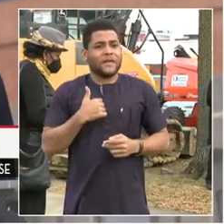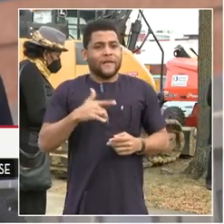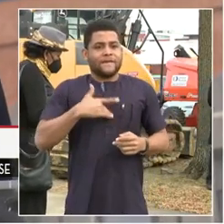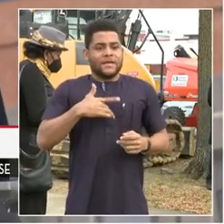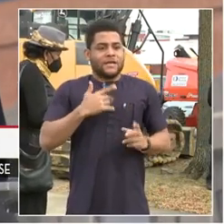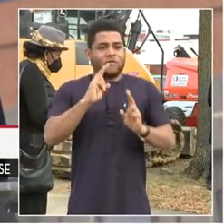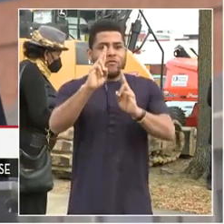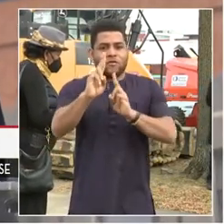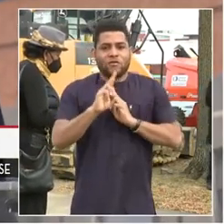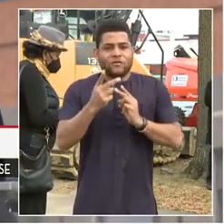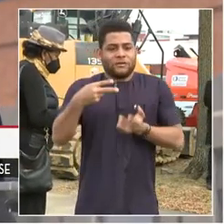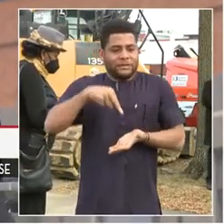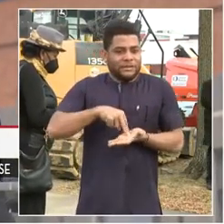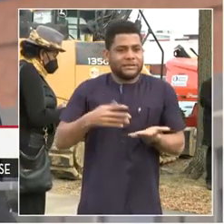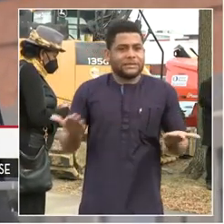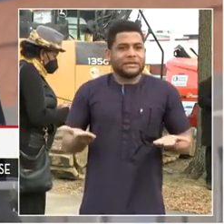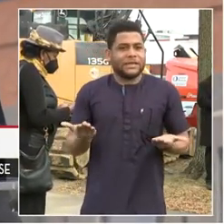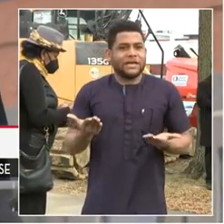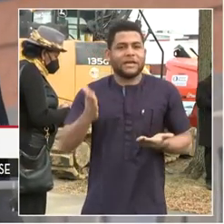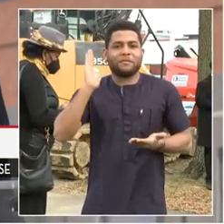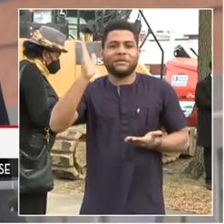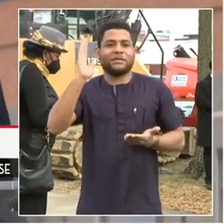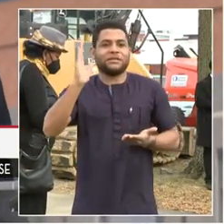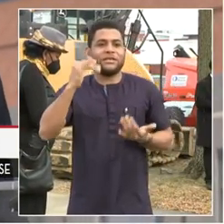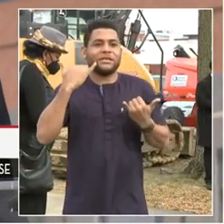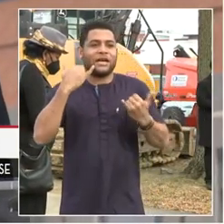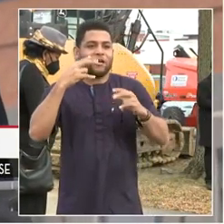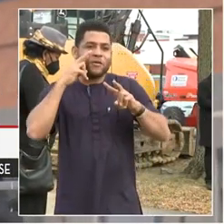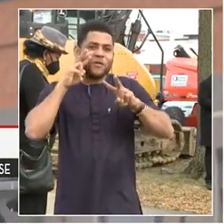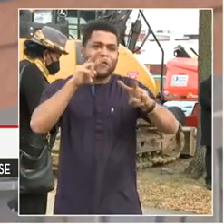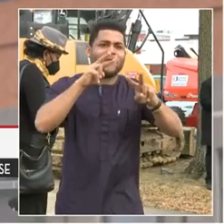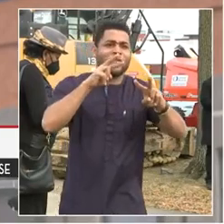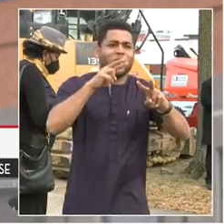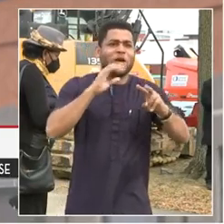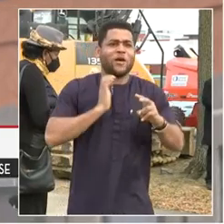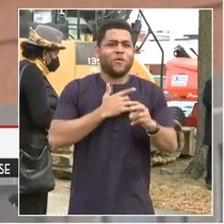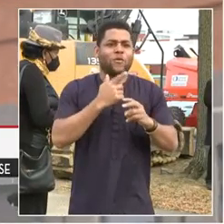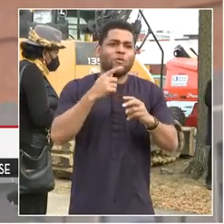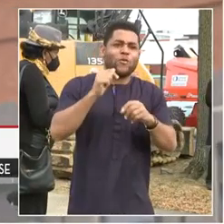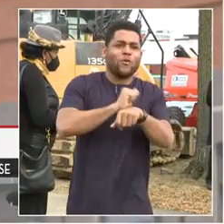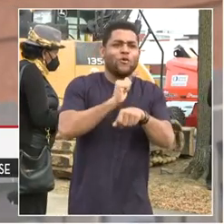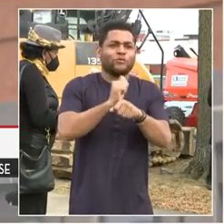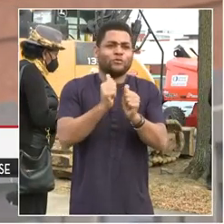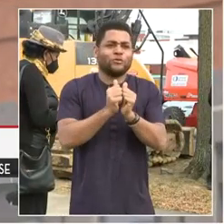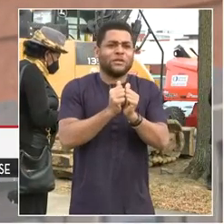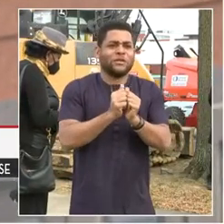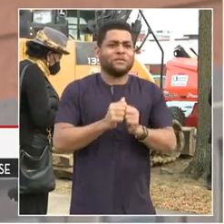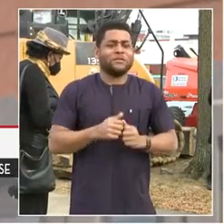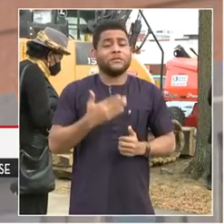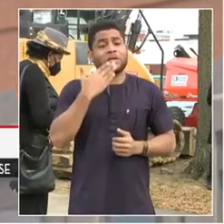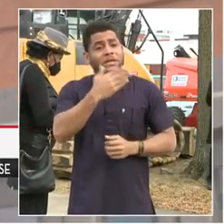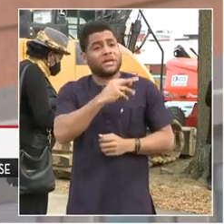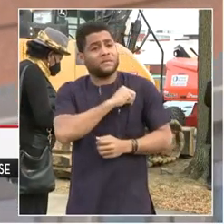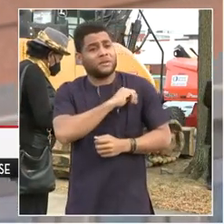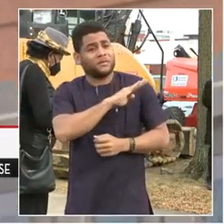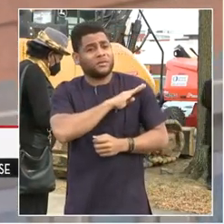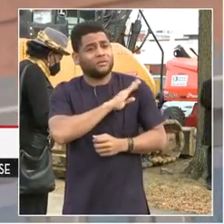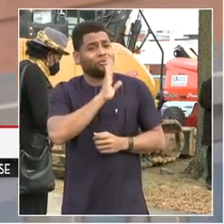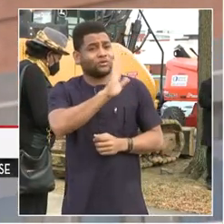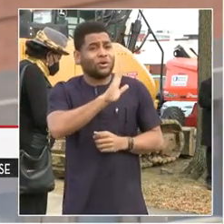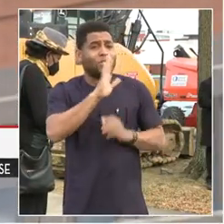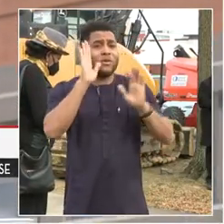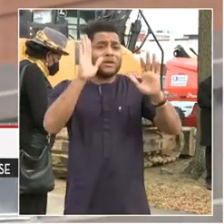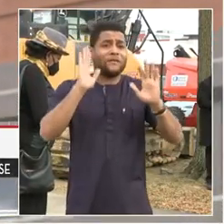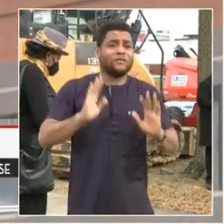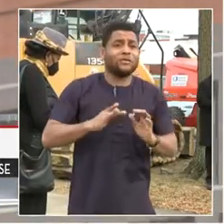I look forward to our work together. I would like to again thank Mayor Bowser for her leadership